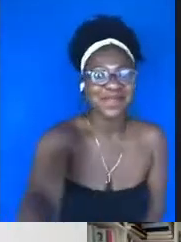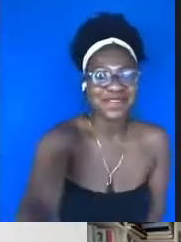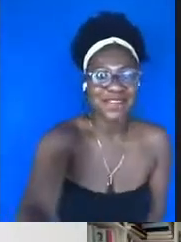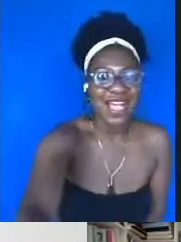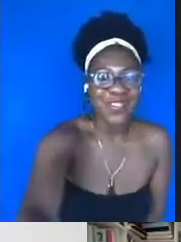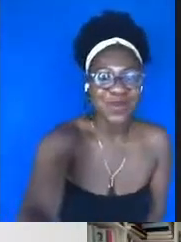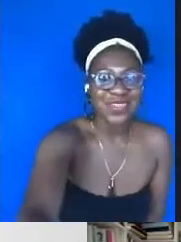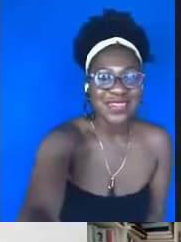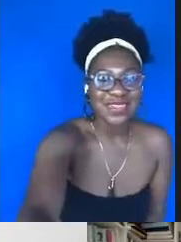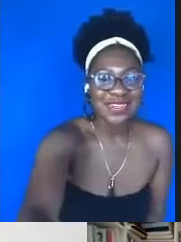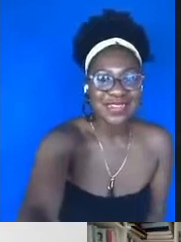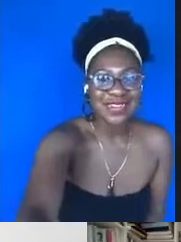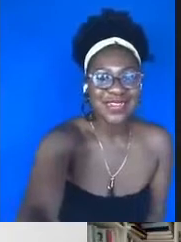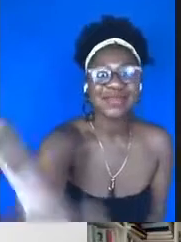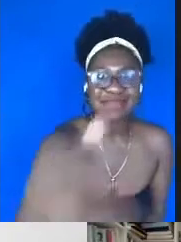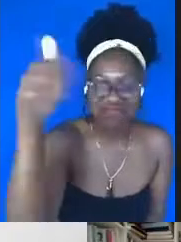Hecate.